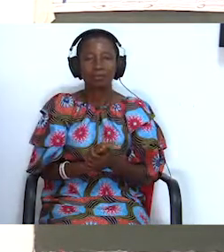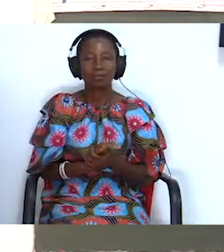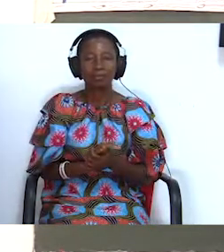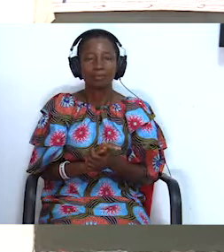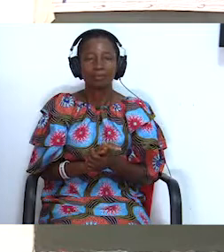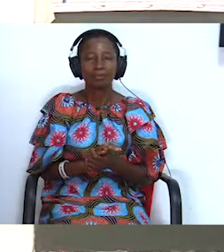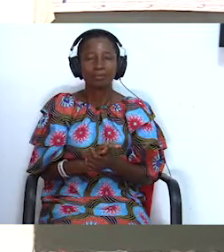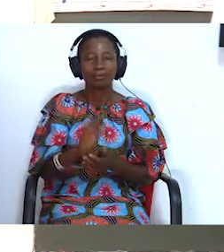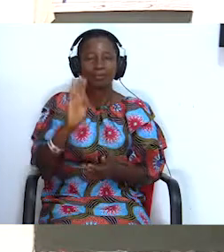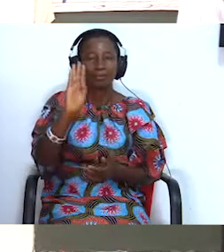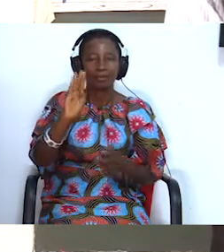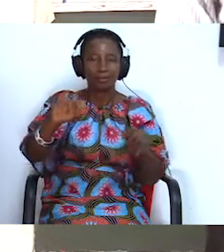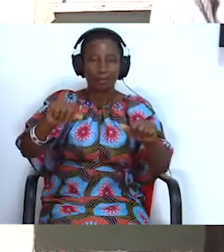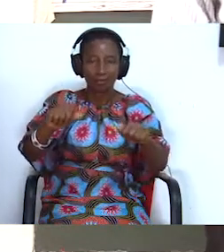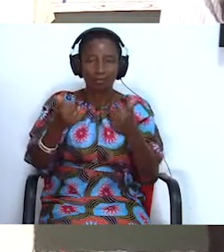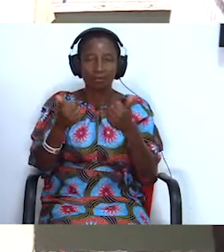good.